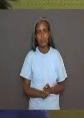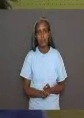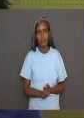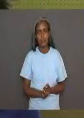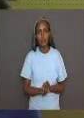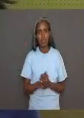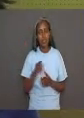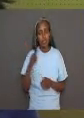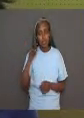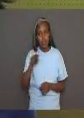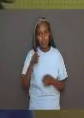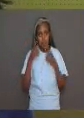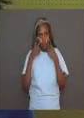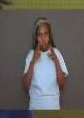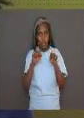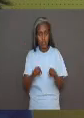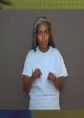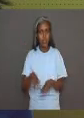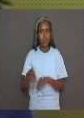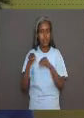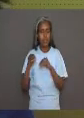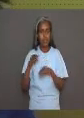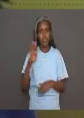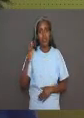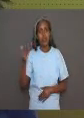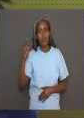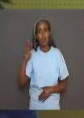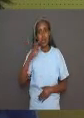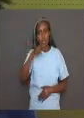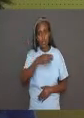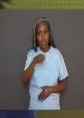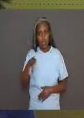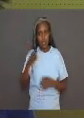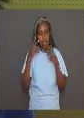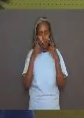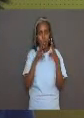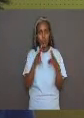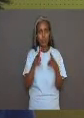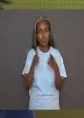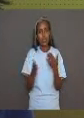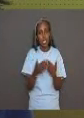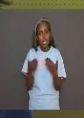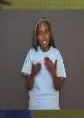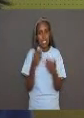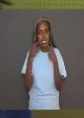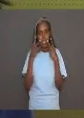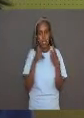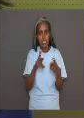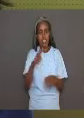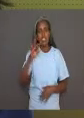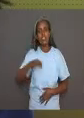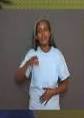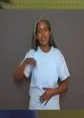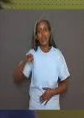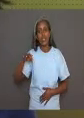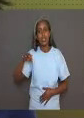You can see, students, that bar graphs allow you to easily see the